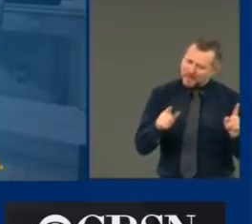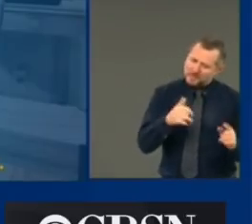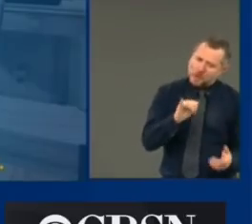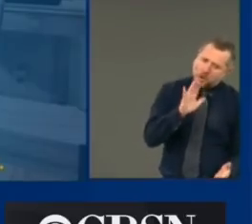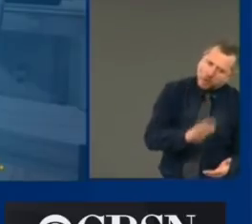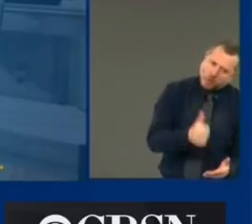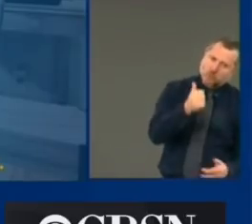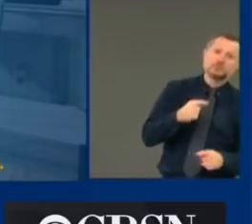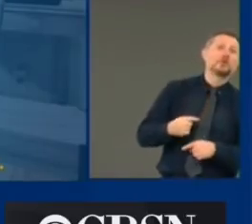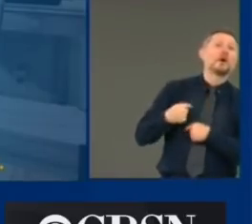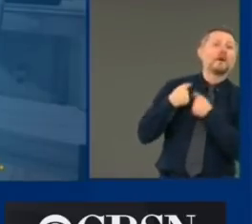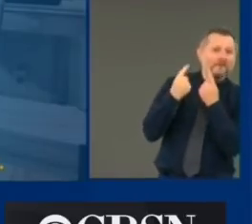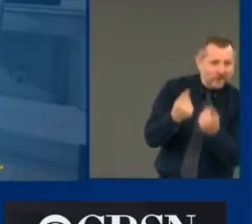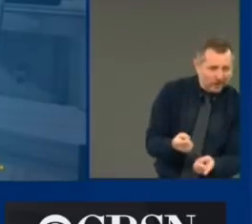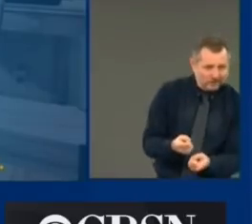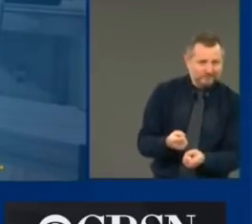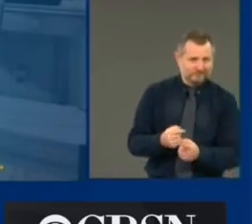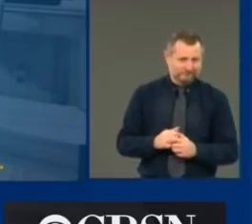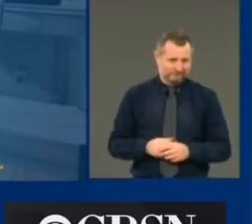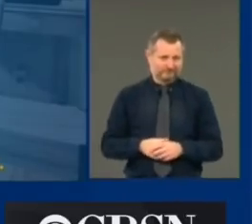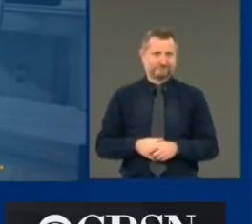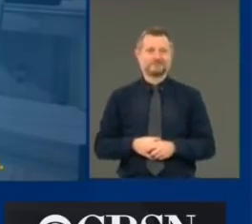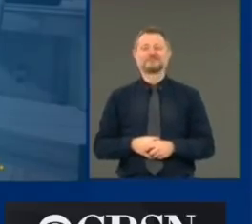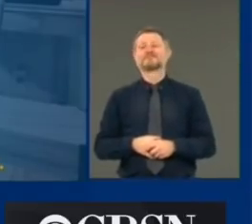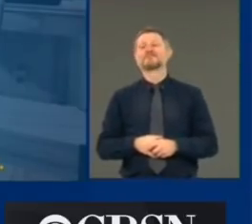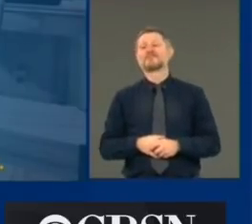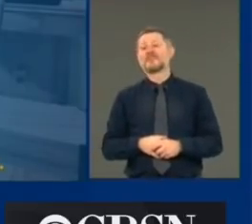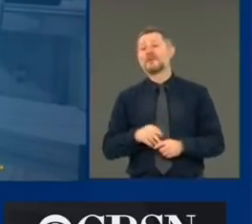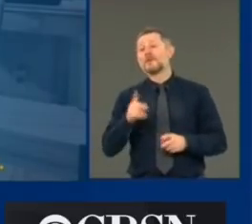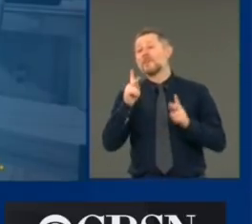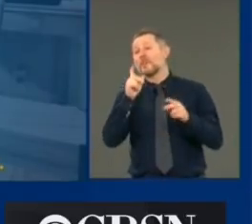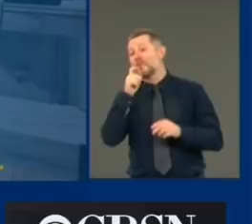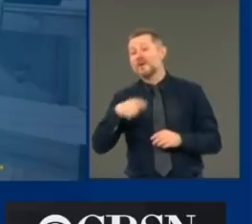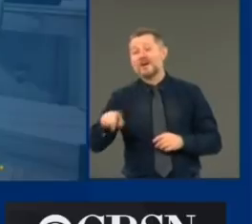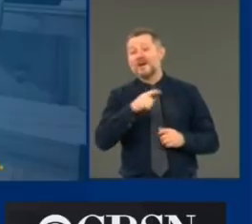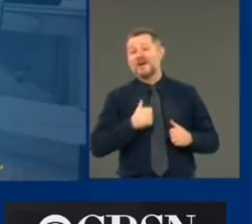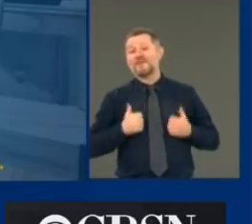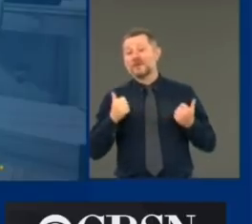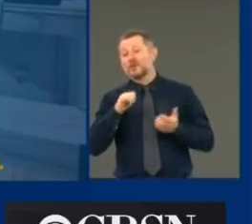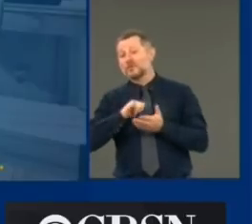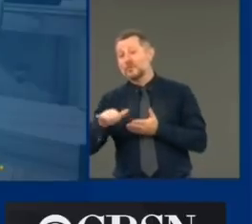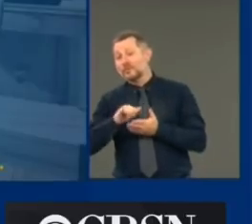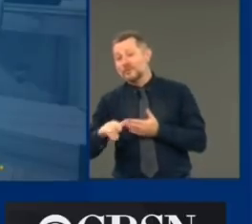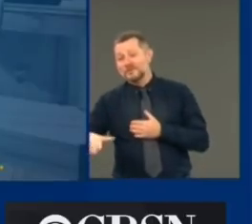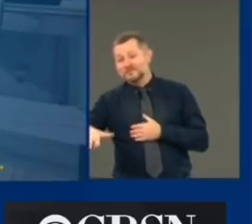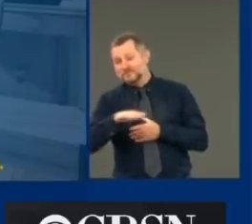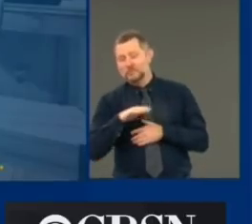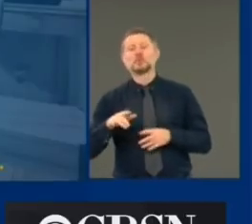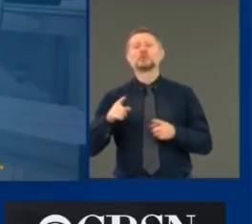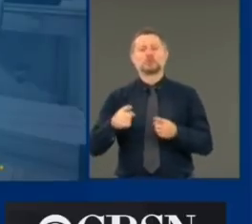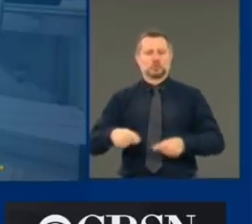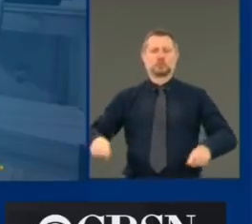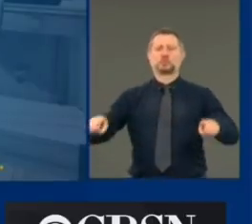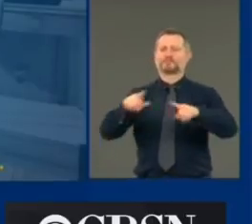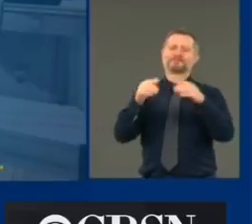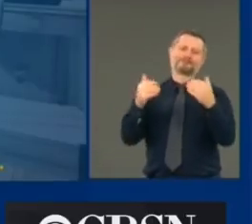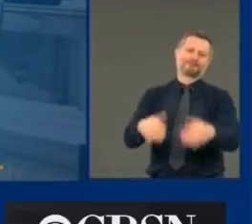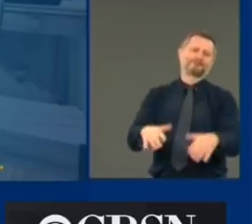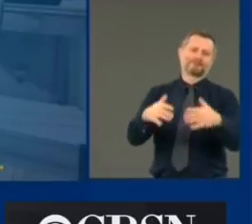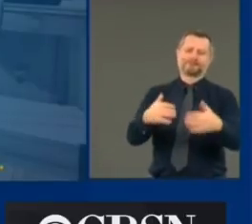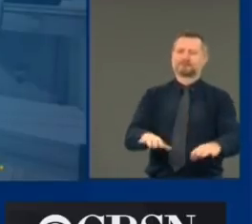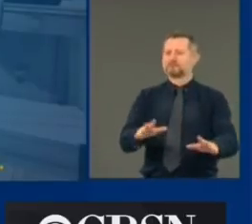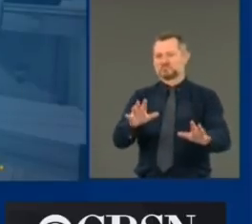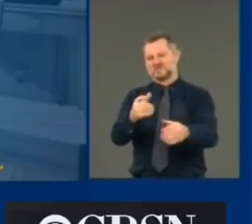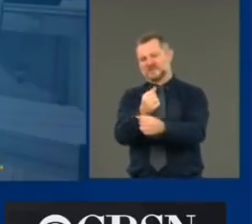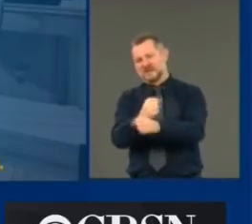started. The people of this state, by their actions, have saved